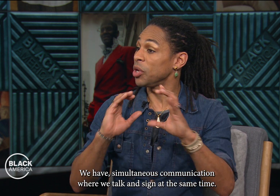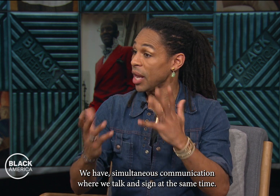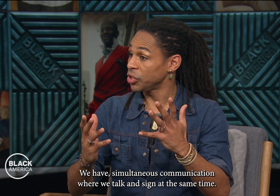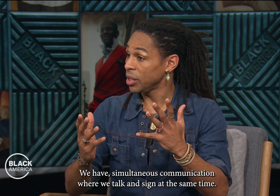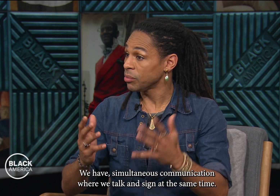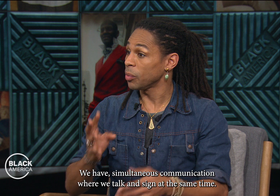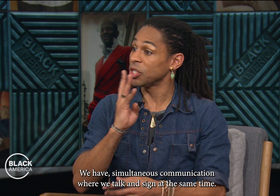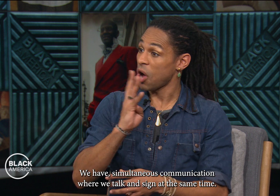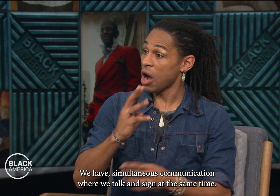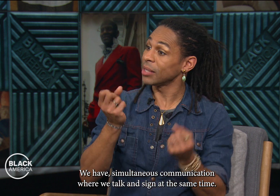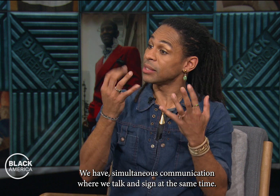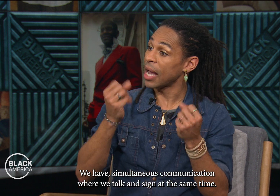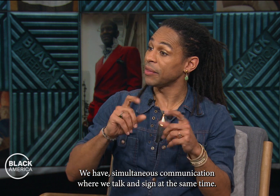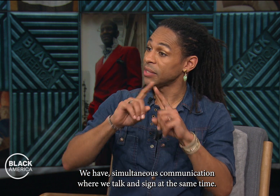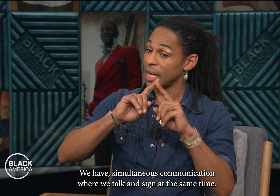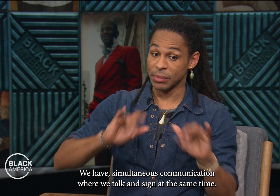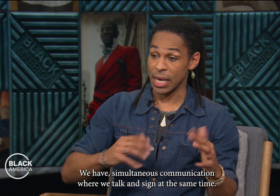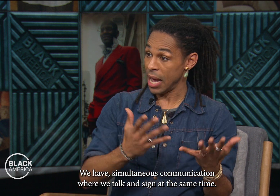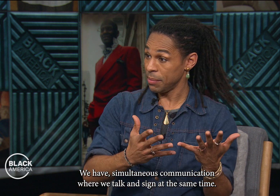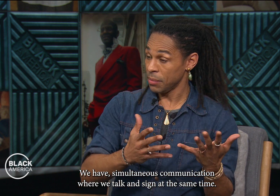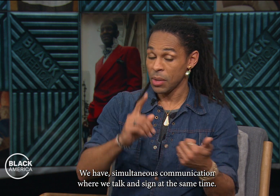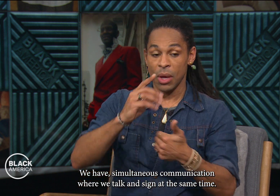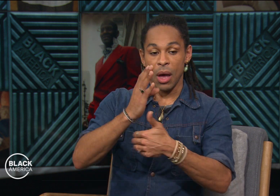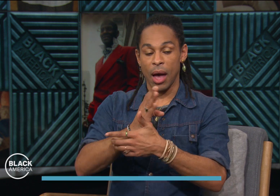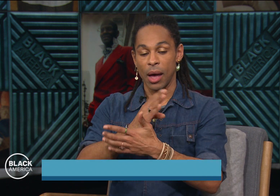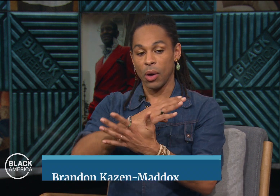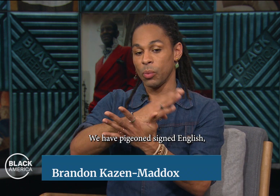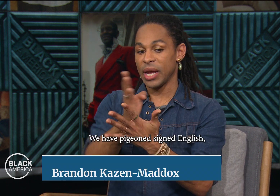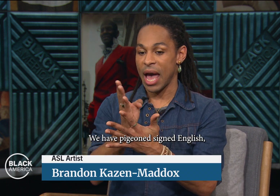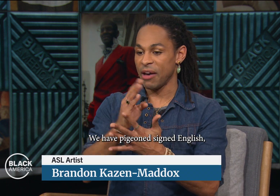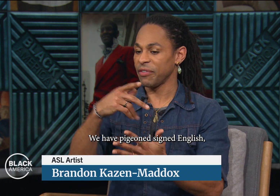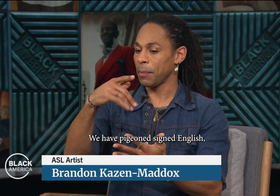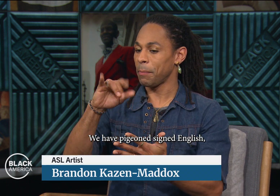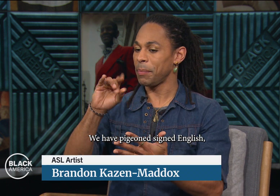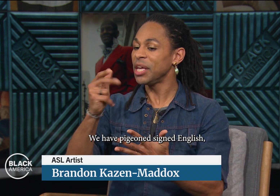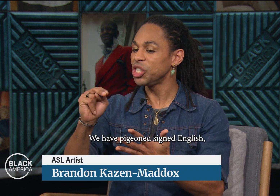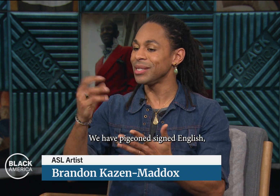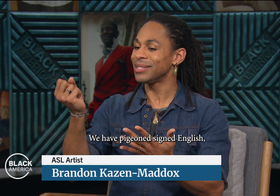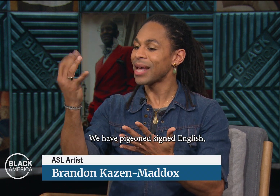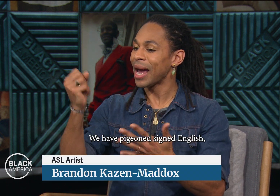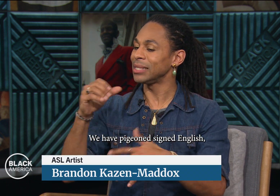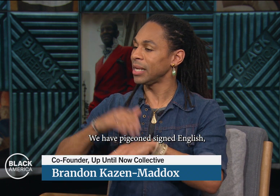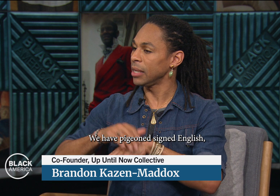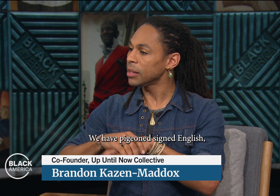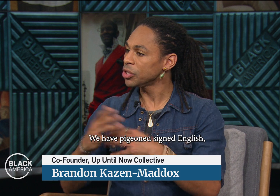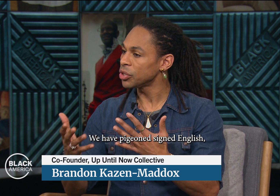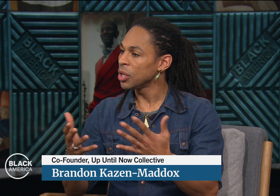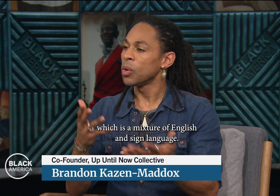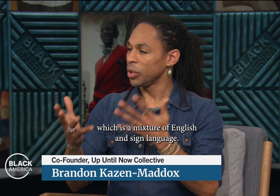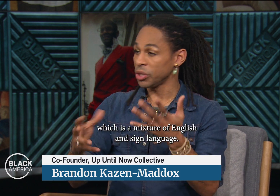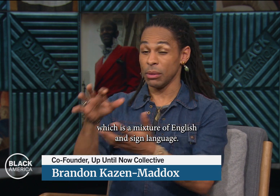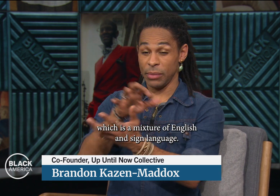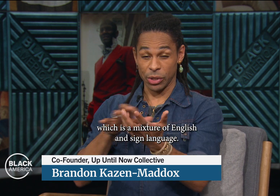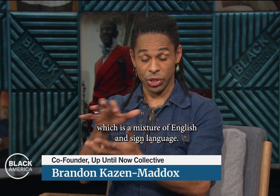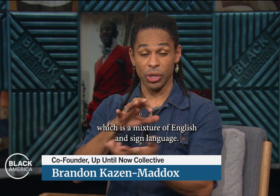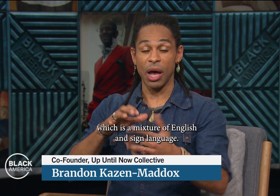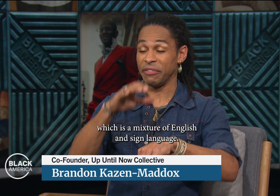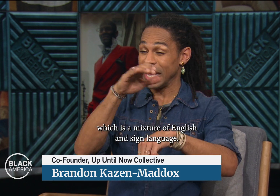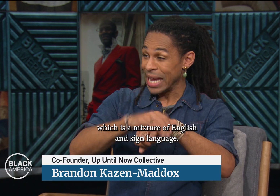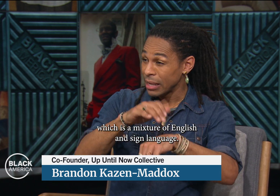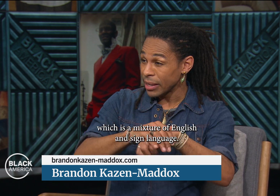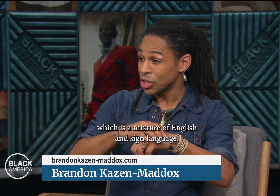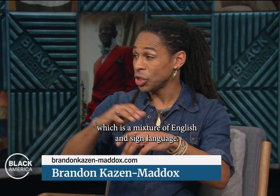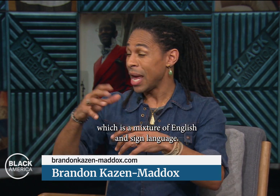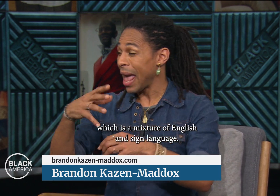simultaneous communication, where we talk and sign at the same time. We have Pidgin signed English, which is a mixture